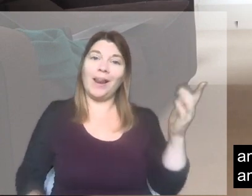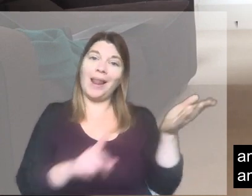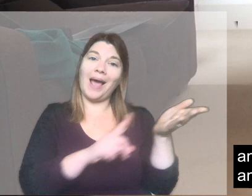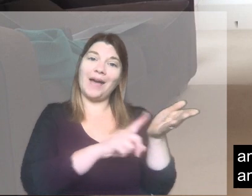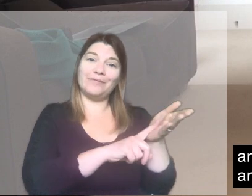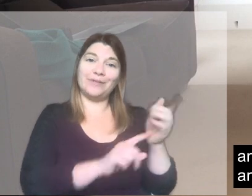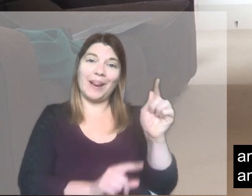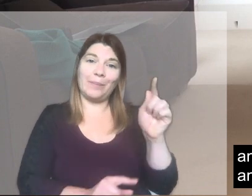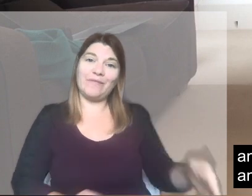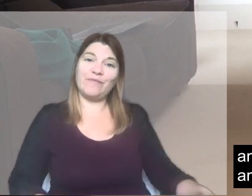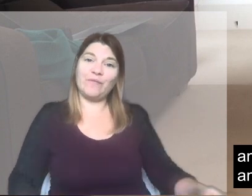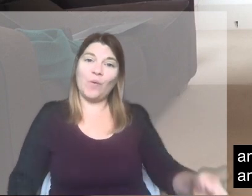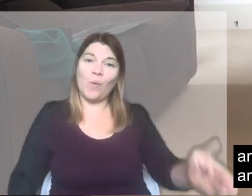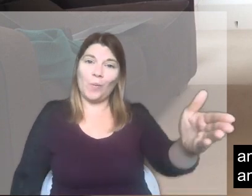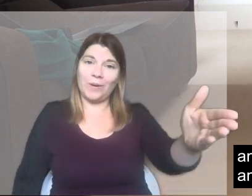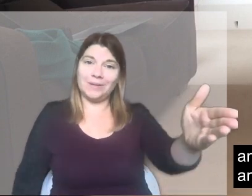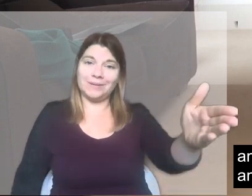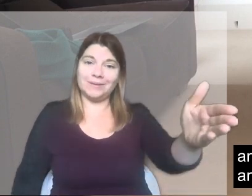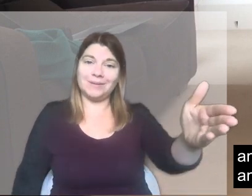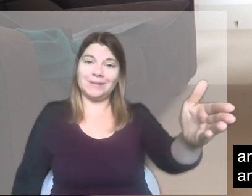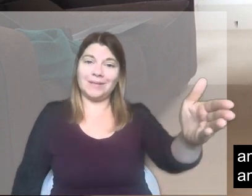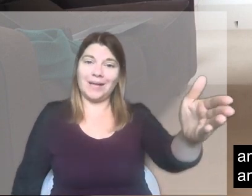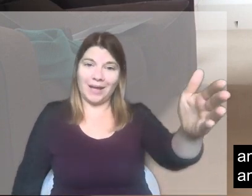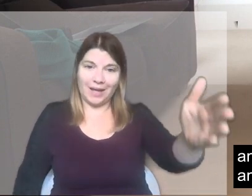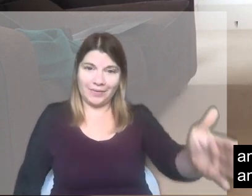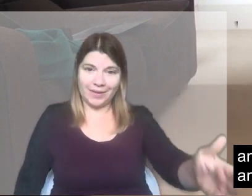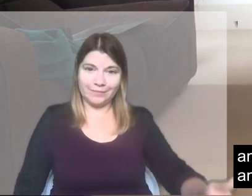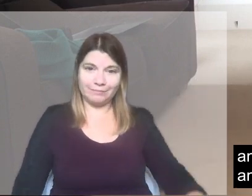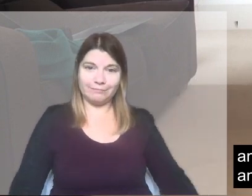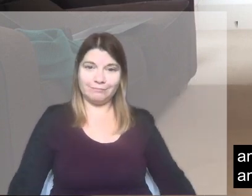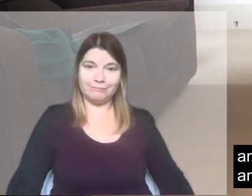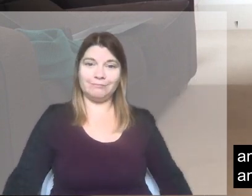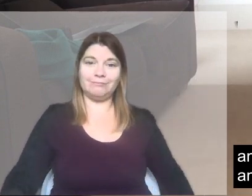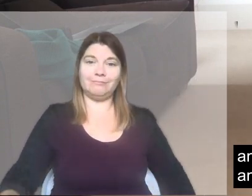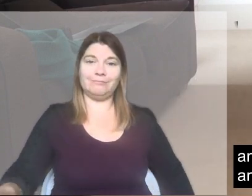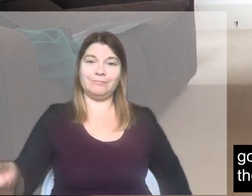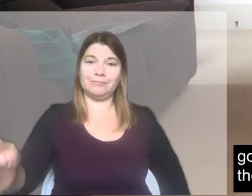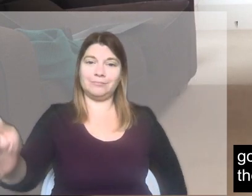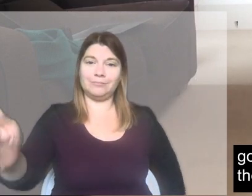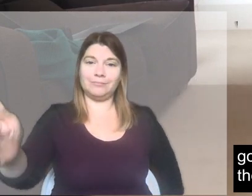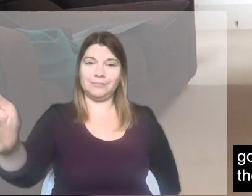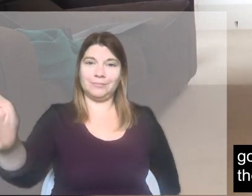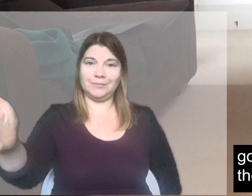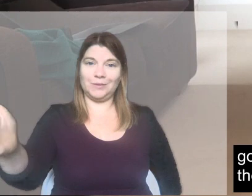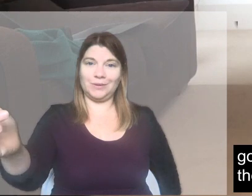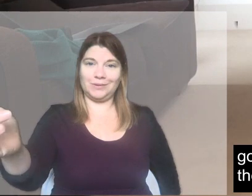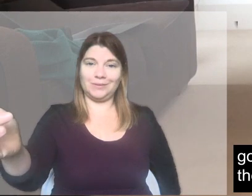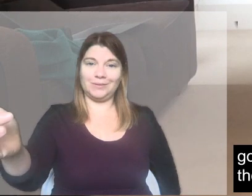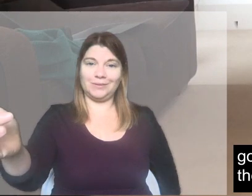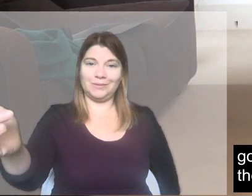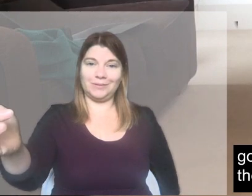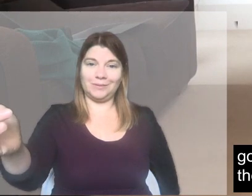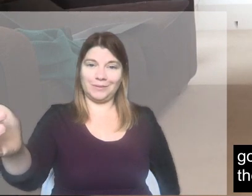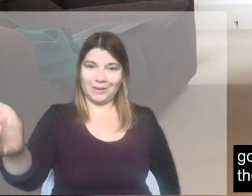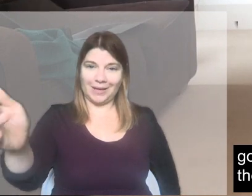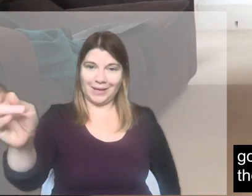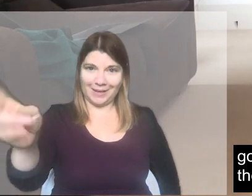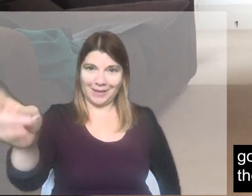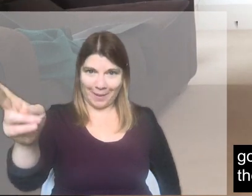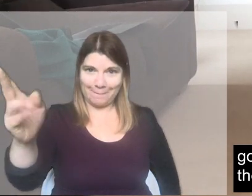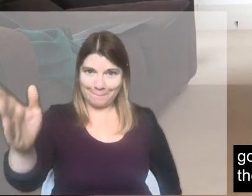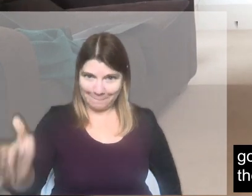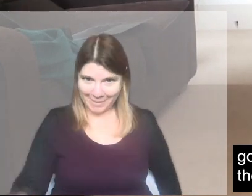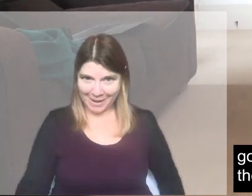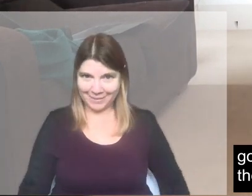and the left arm a little way forwards. And the first one of these switch, we're going to take the right arm forwards and the left arm